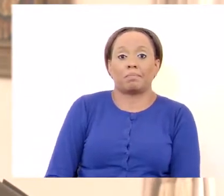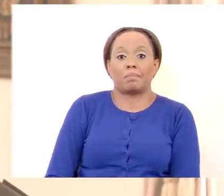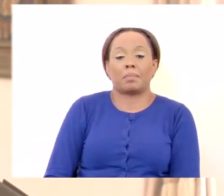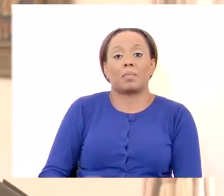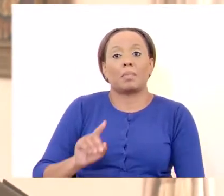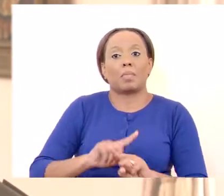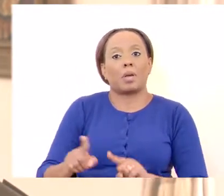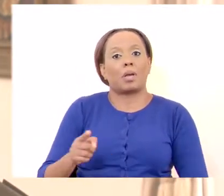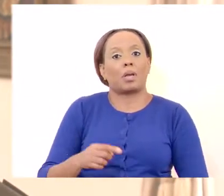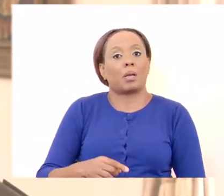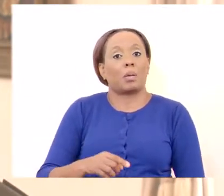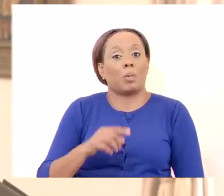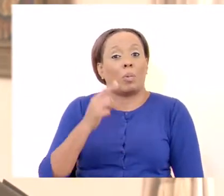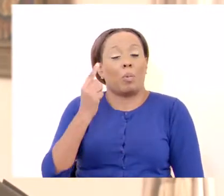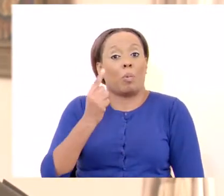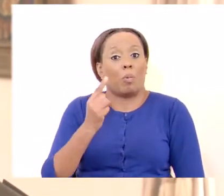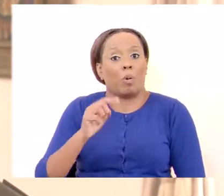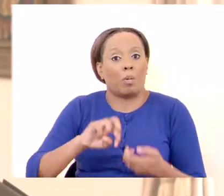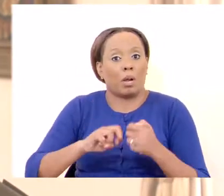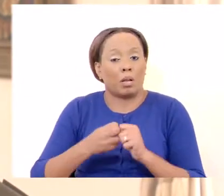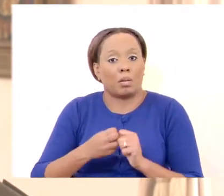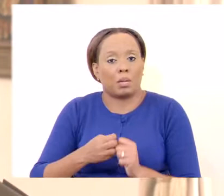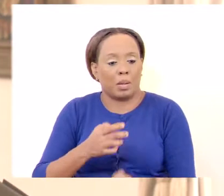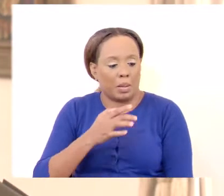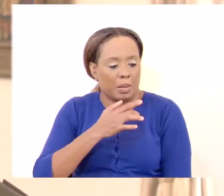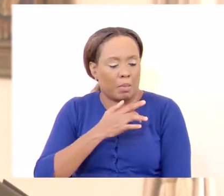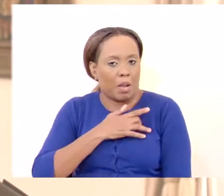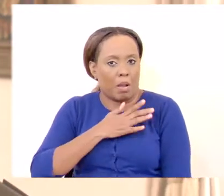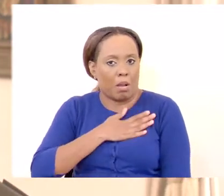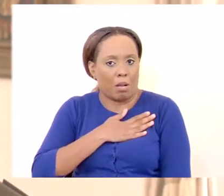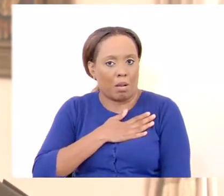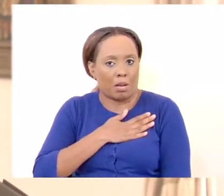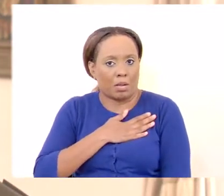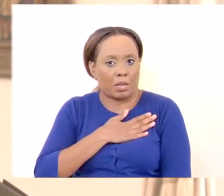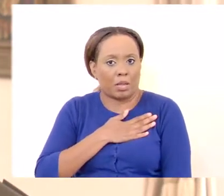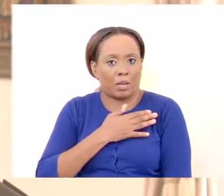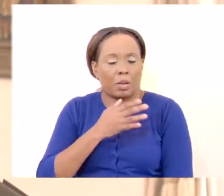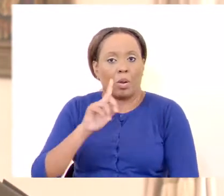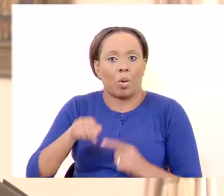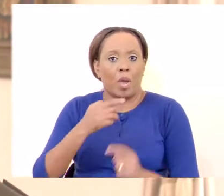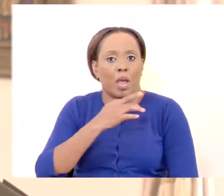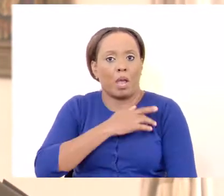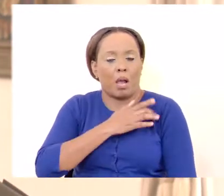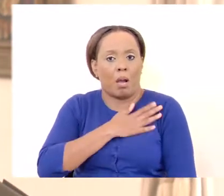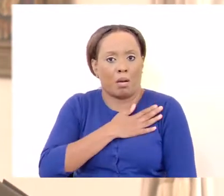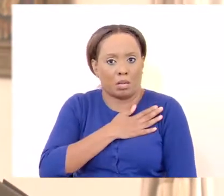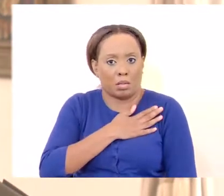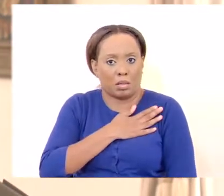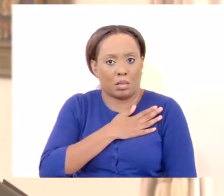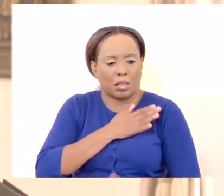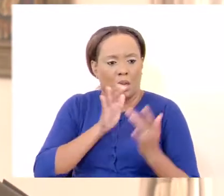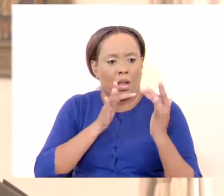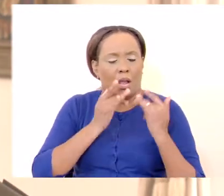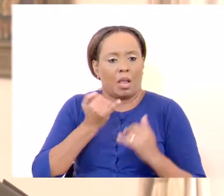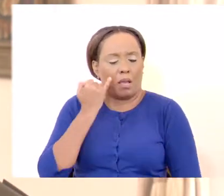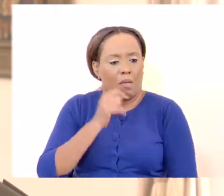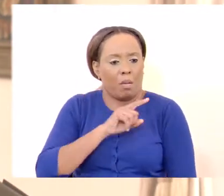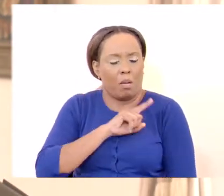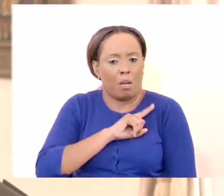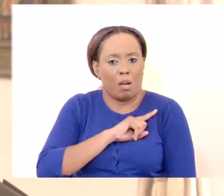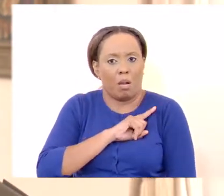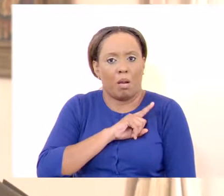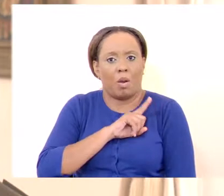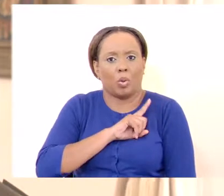heart. When the heart becomes involved and the heart fails in a young child, especially if the rhythm is affected and you